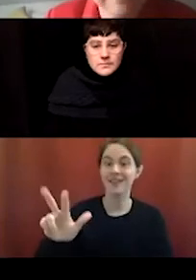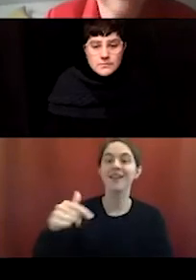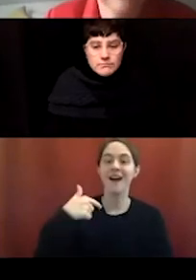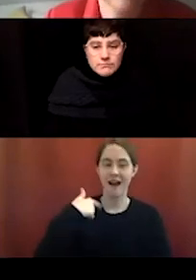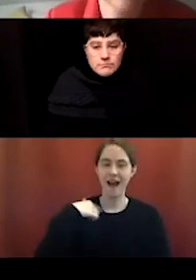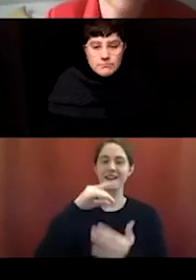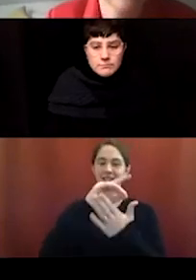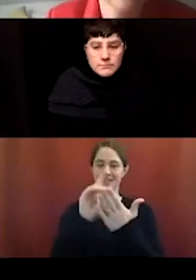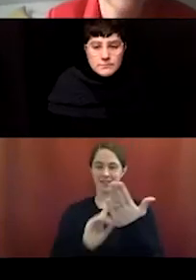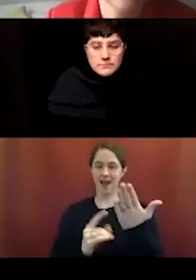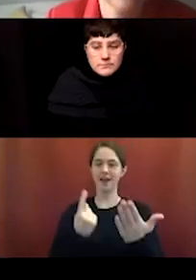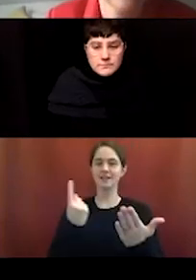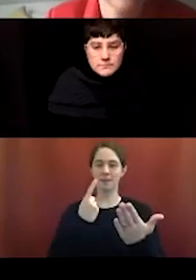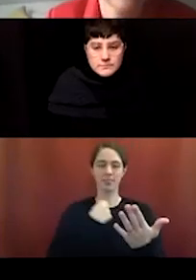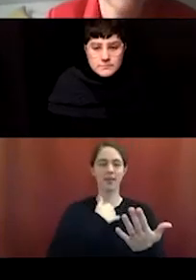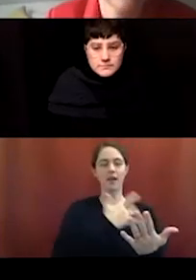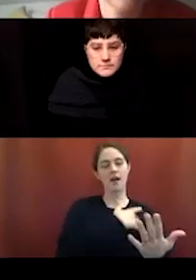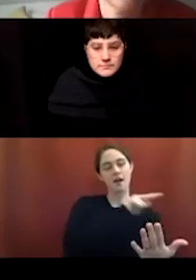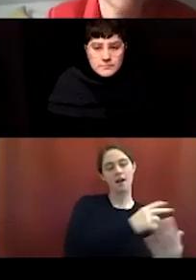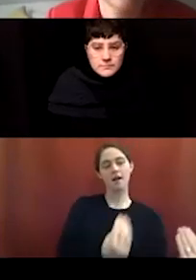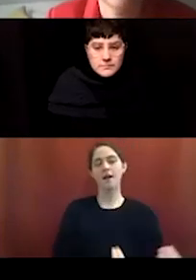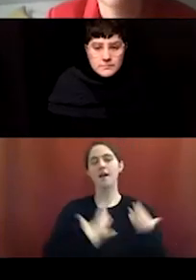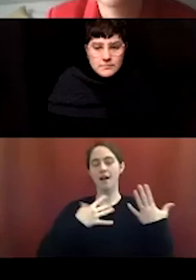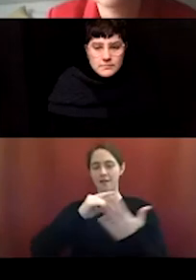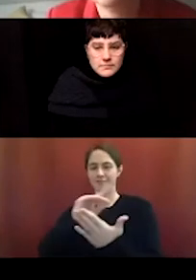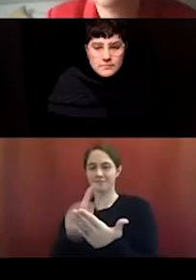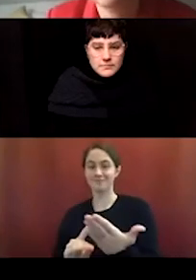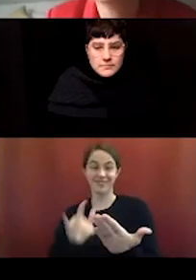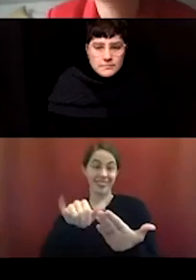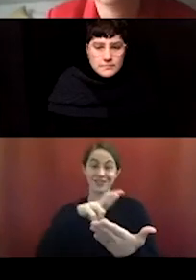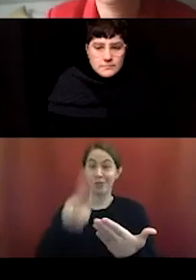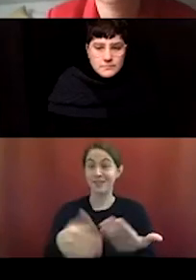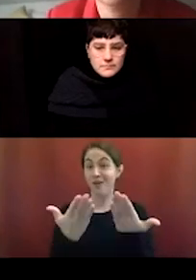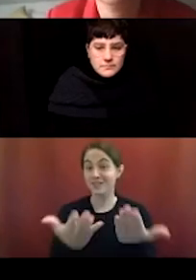was in my mind. And this is the results.